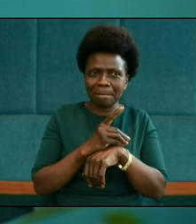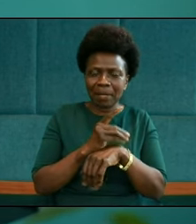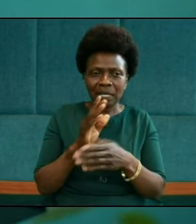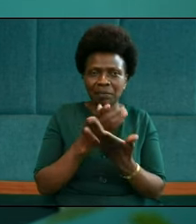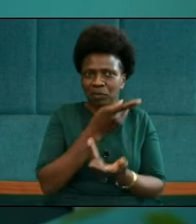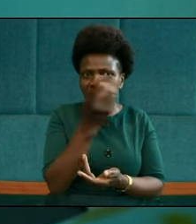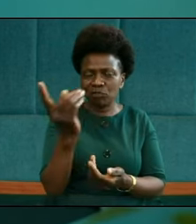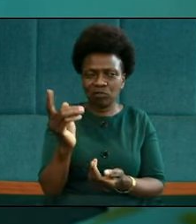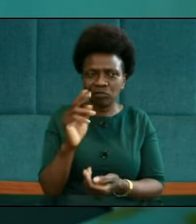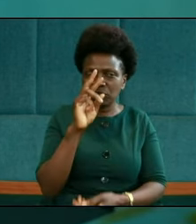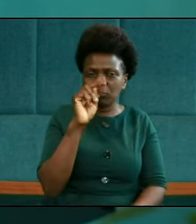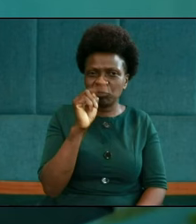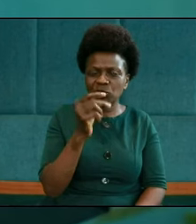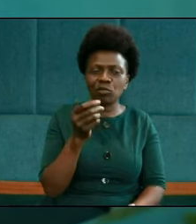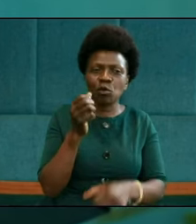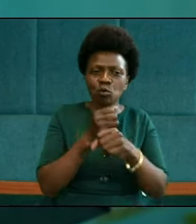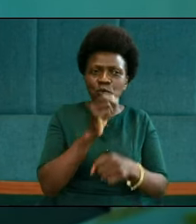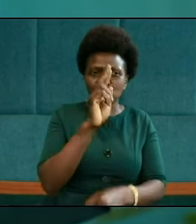Some of you don't even do 2 in a day.